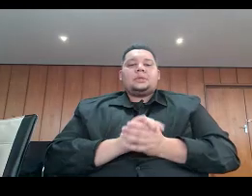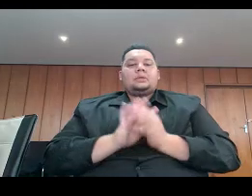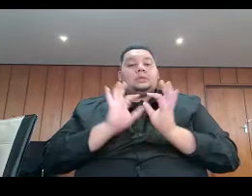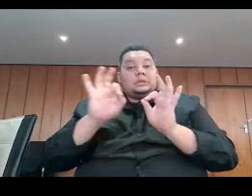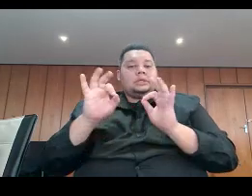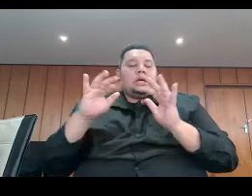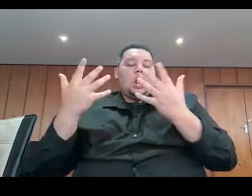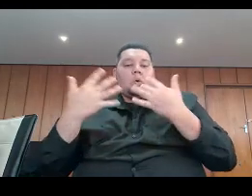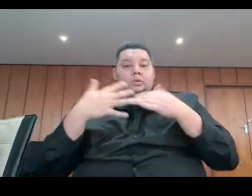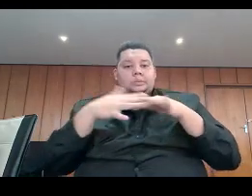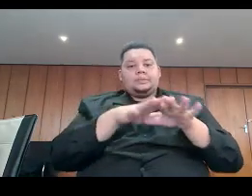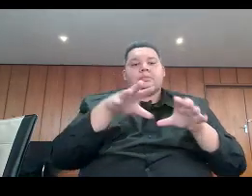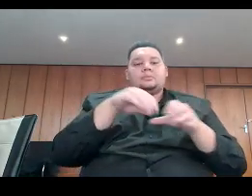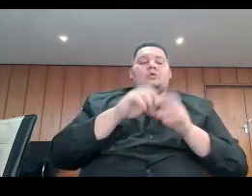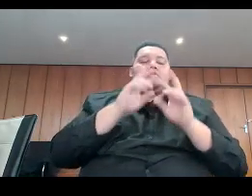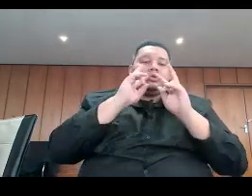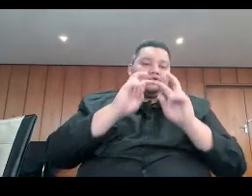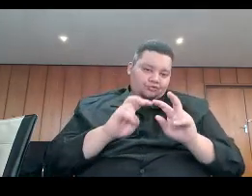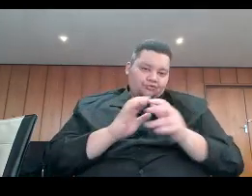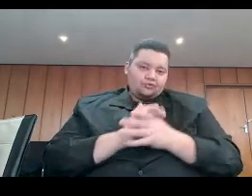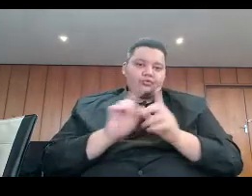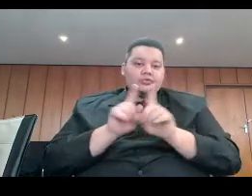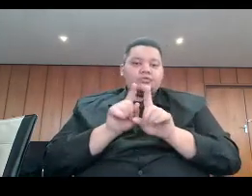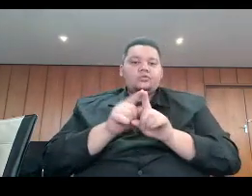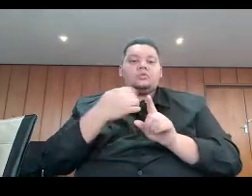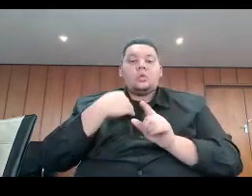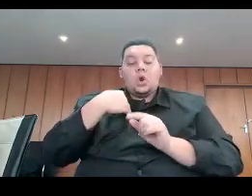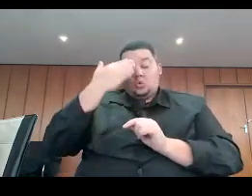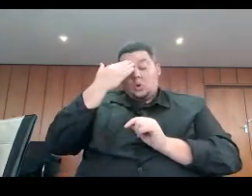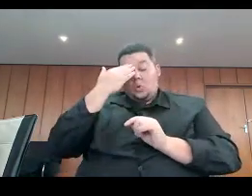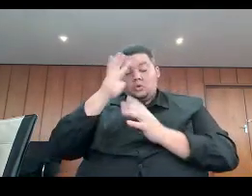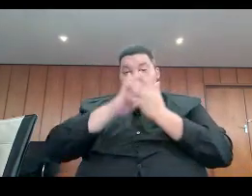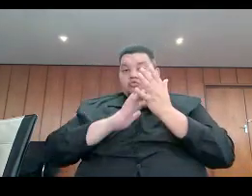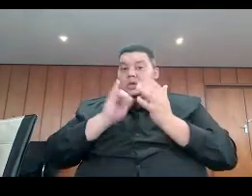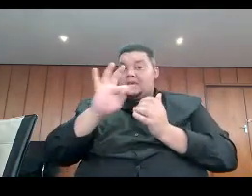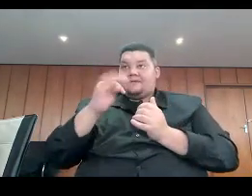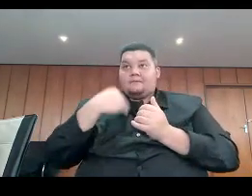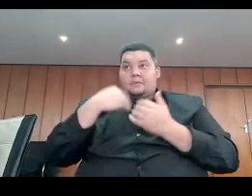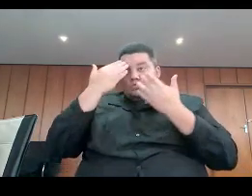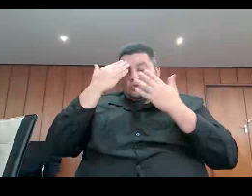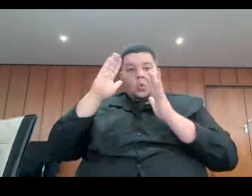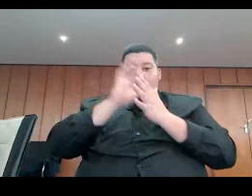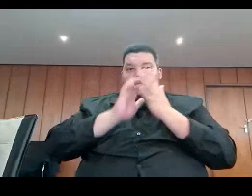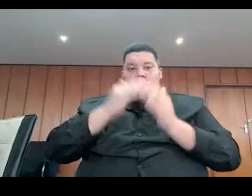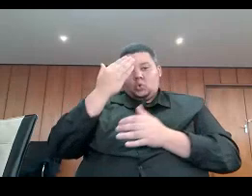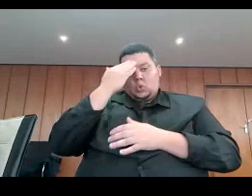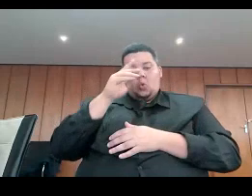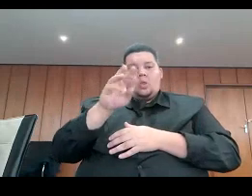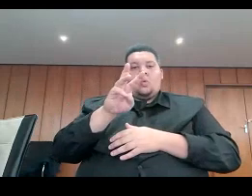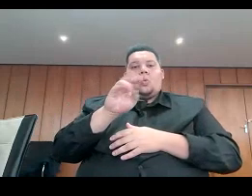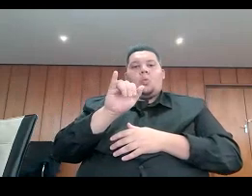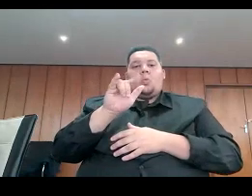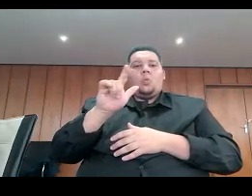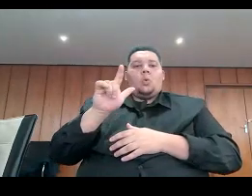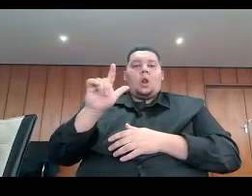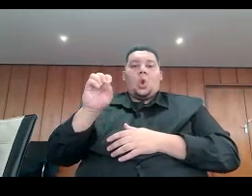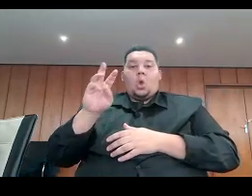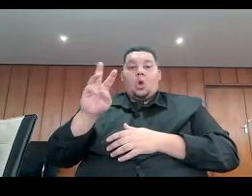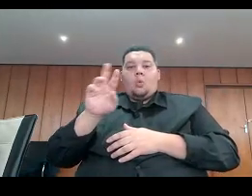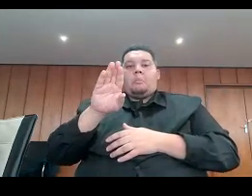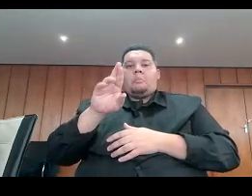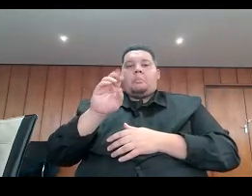feeds into research. And we know the story. If you don't know the story, read it up, of the Willowbrook State School,